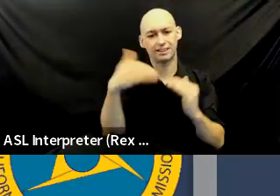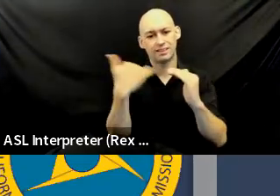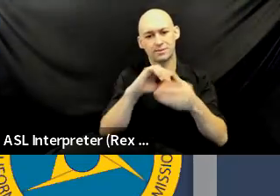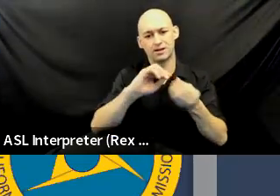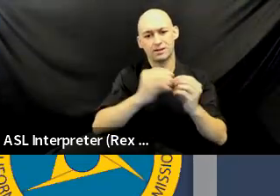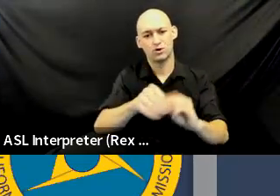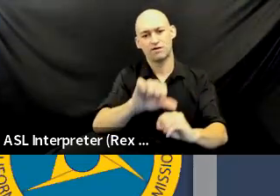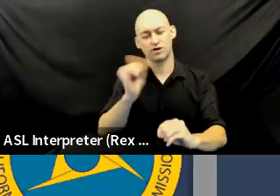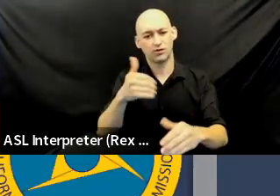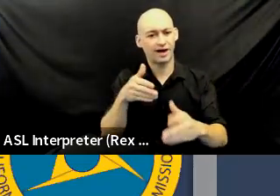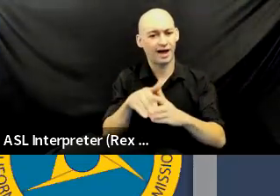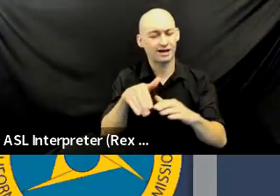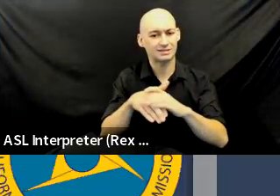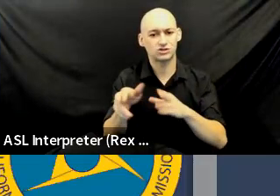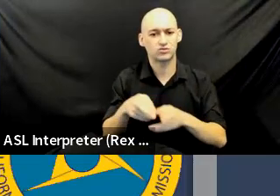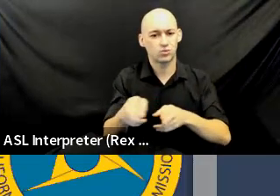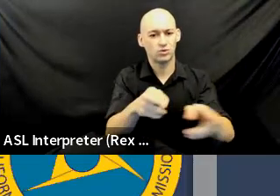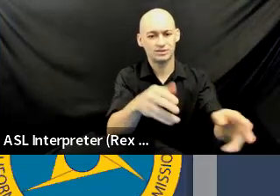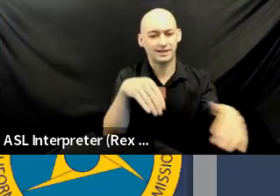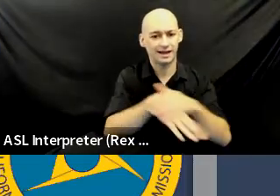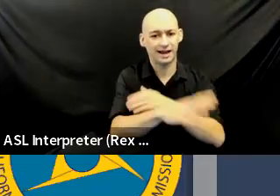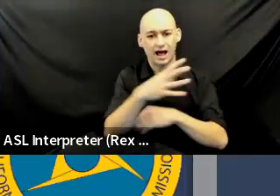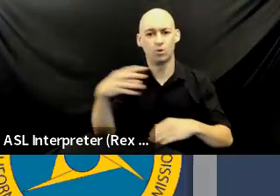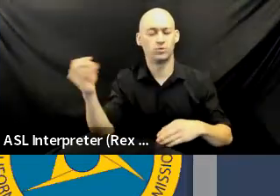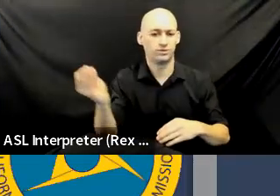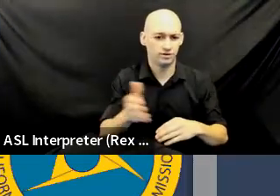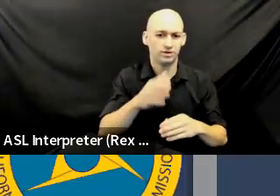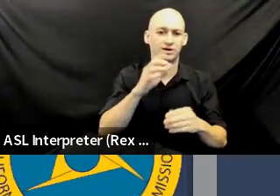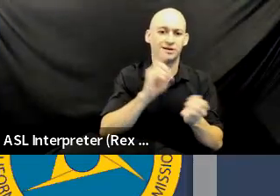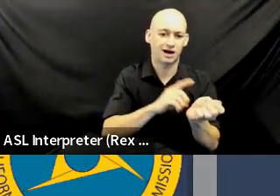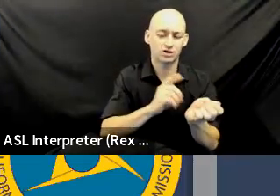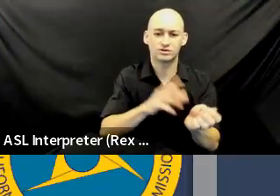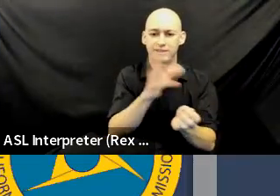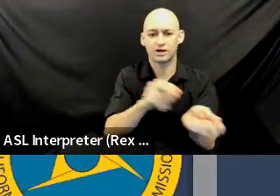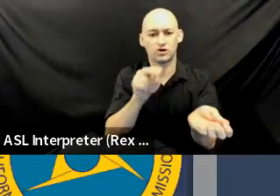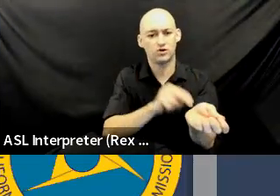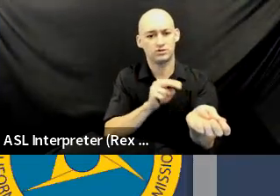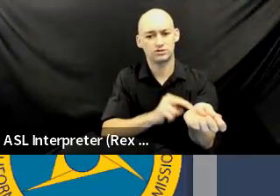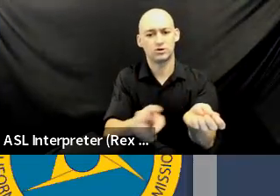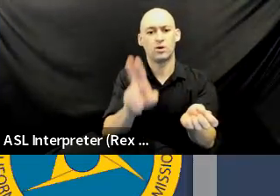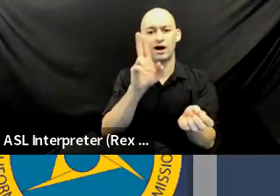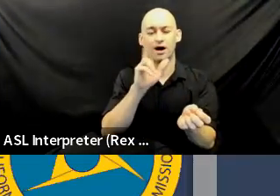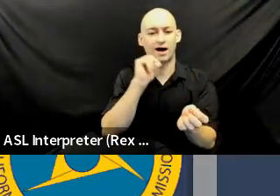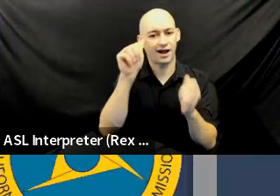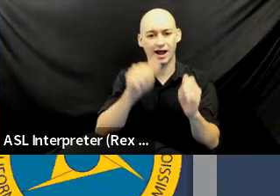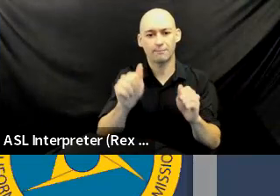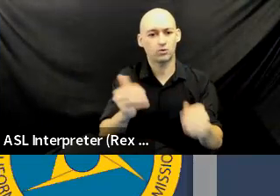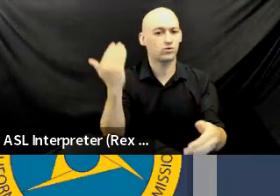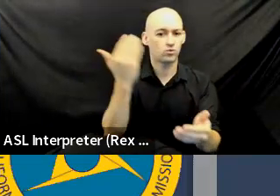other access roads coming into and out of our area, doctors and nurses were unable to get to